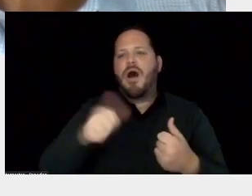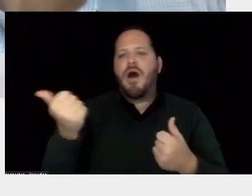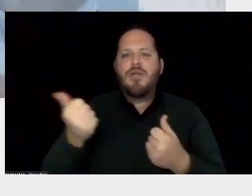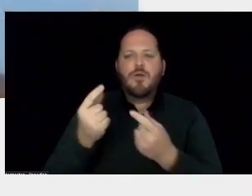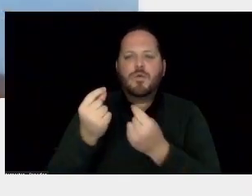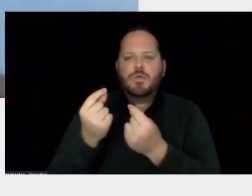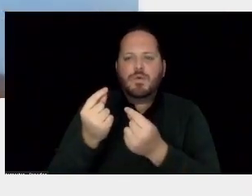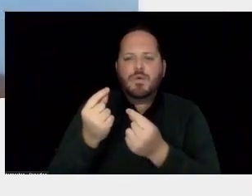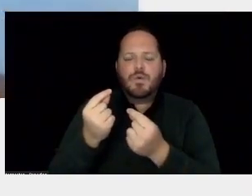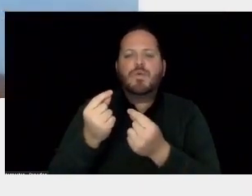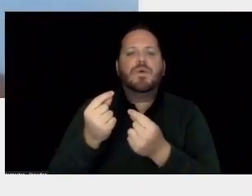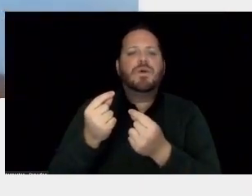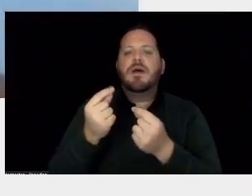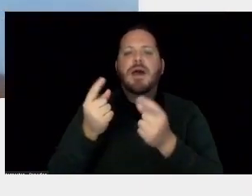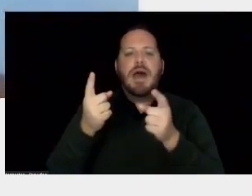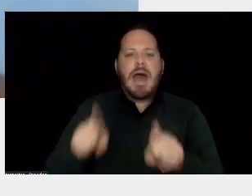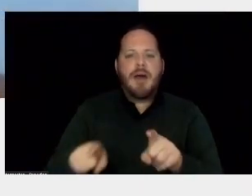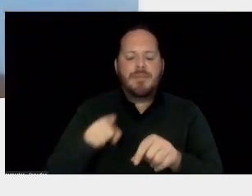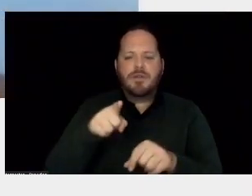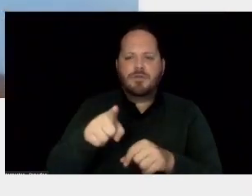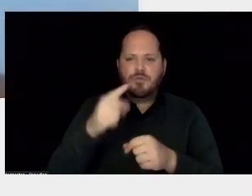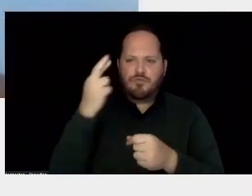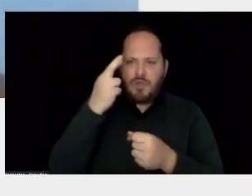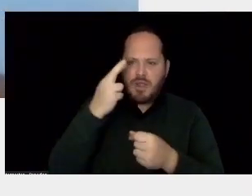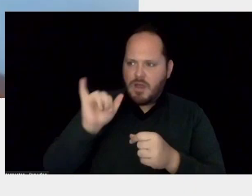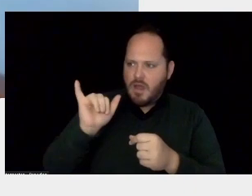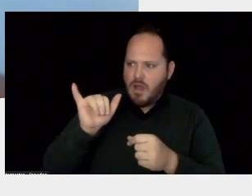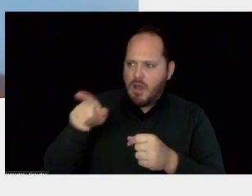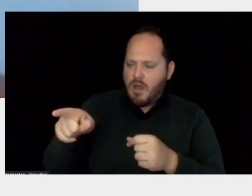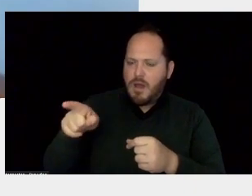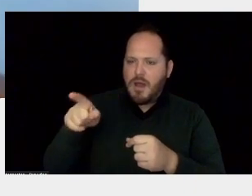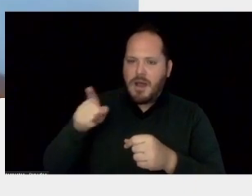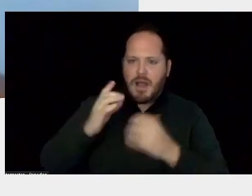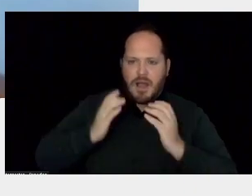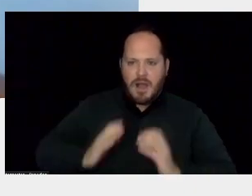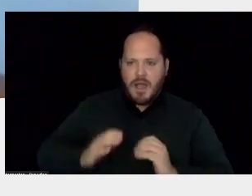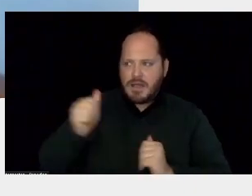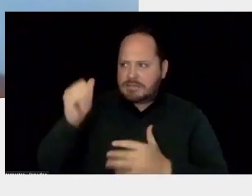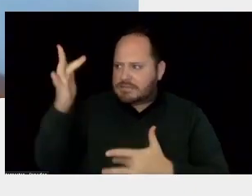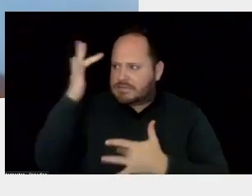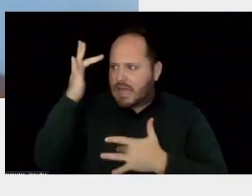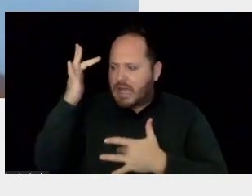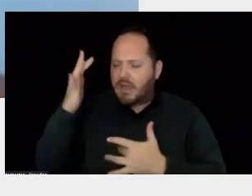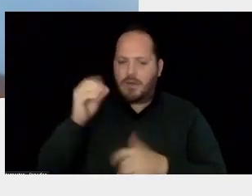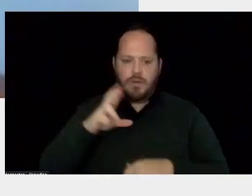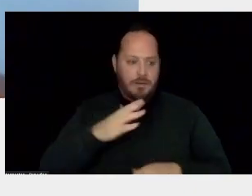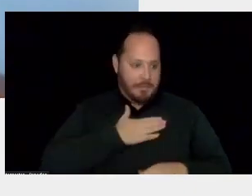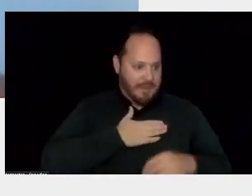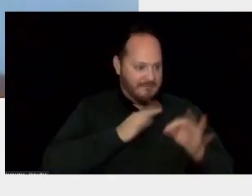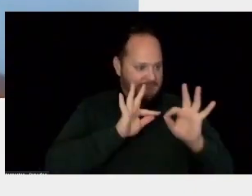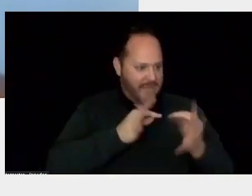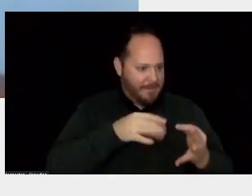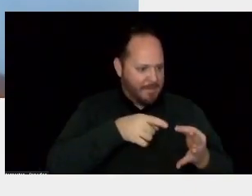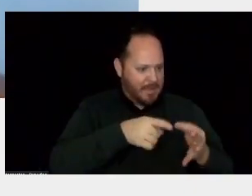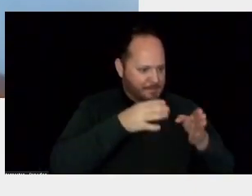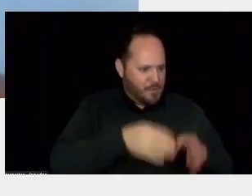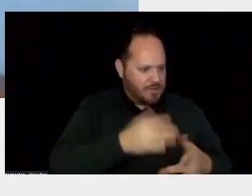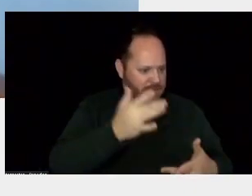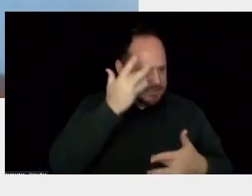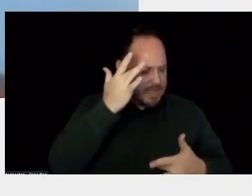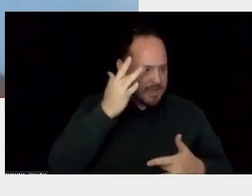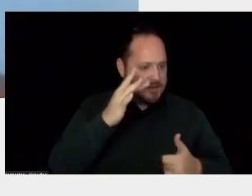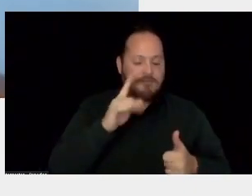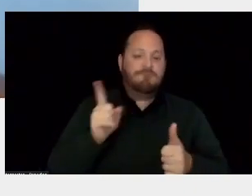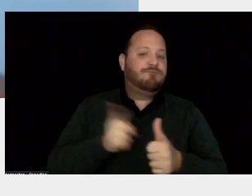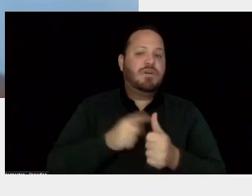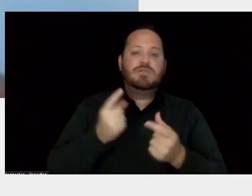the situation with a client who is sick or even a family member who is sick. One of the first things you can do is ventilate. You can increase